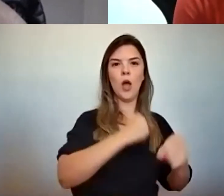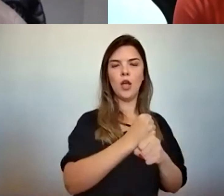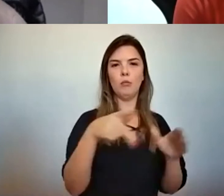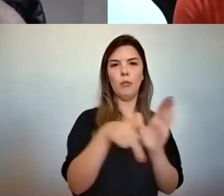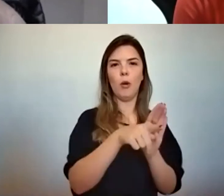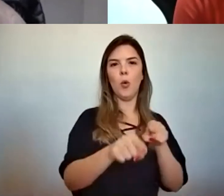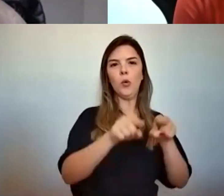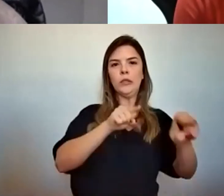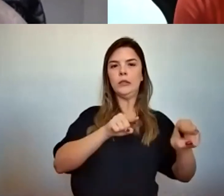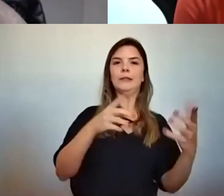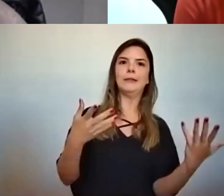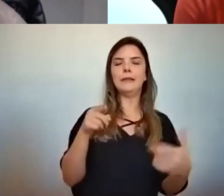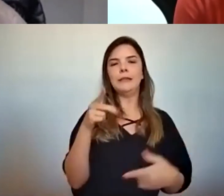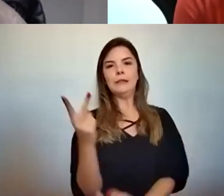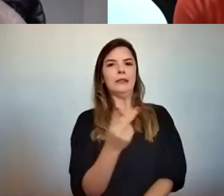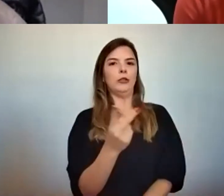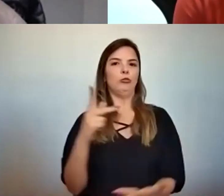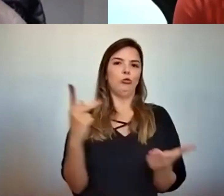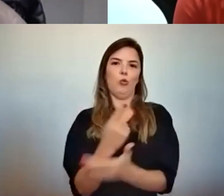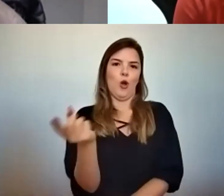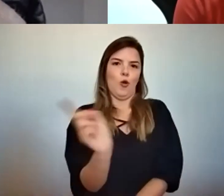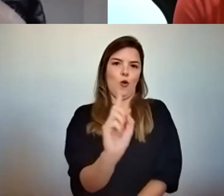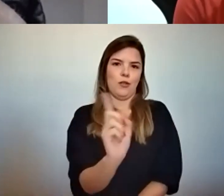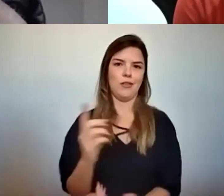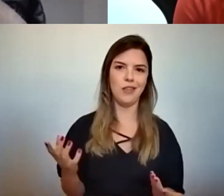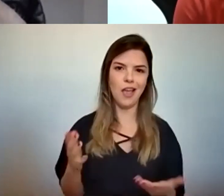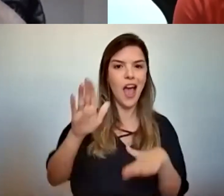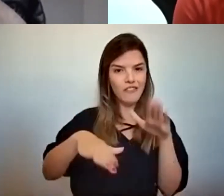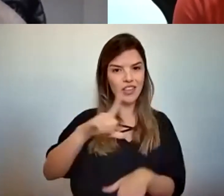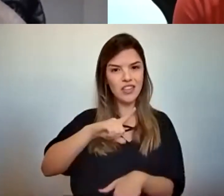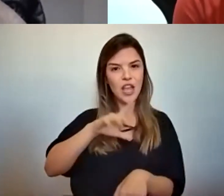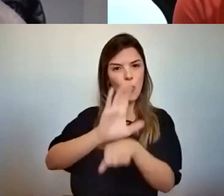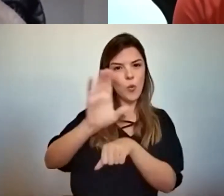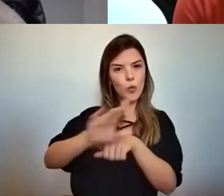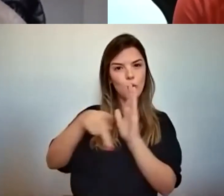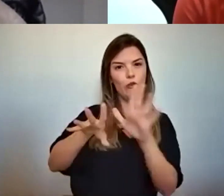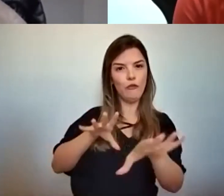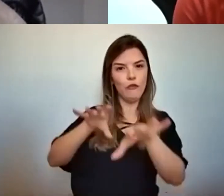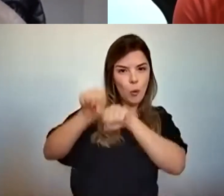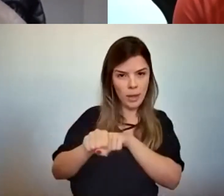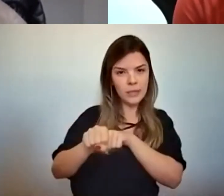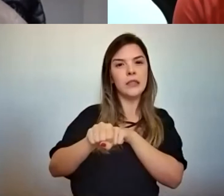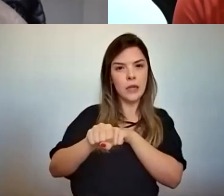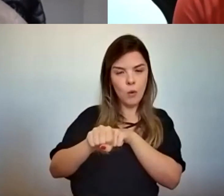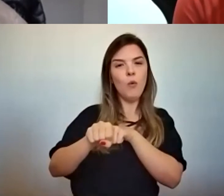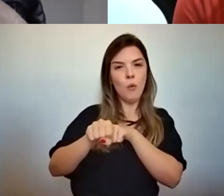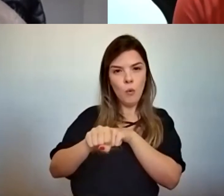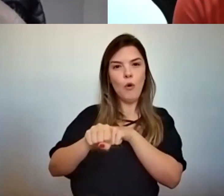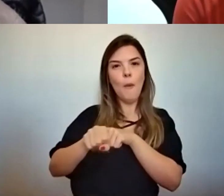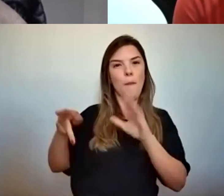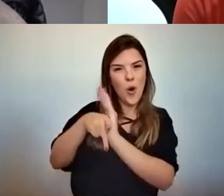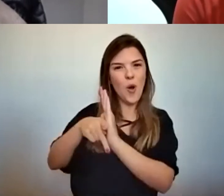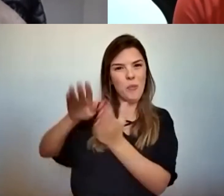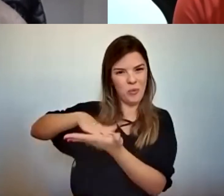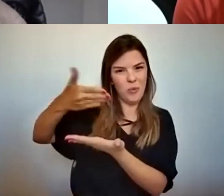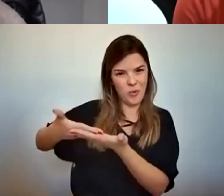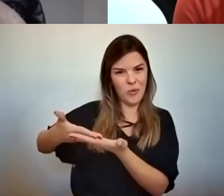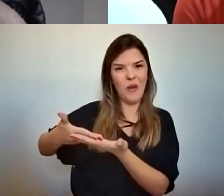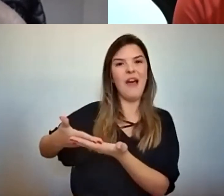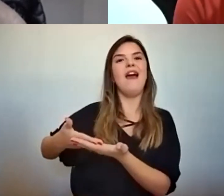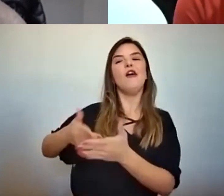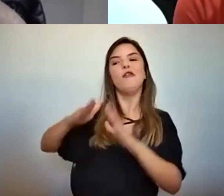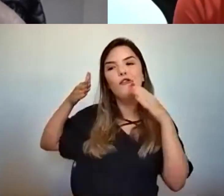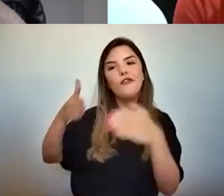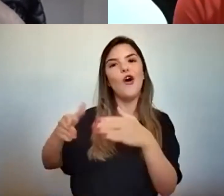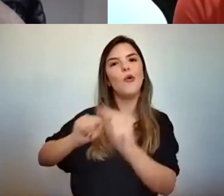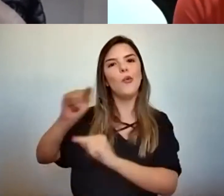programs, including those that have a very good reputation, they do start simultaneously, simultaneous interpreting and